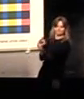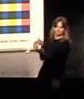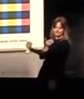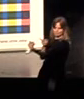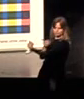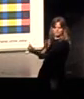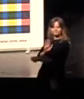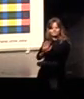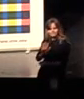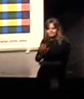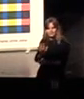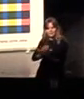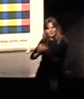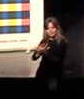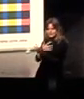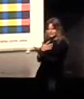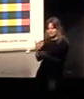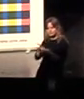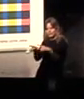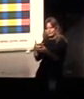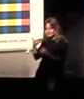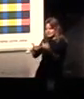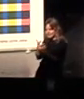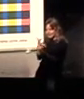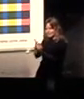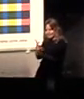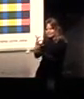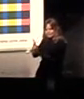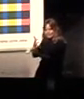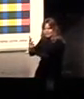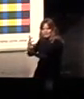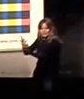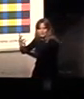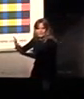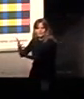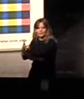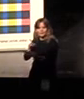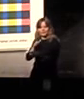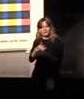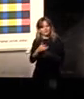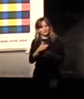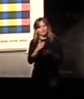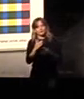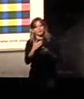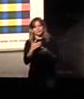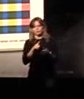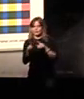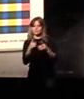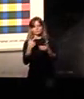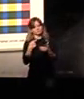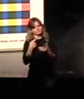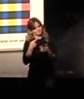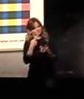bedding in een moving context being part of the ages in transition de sustainable